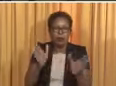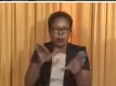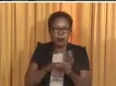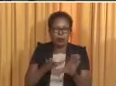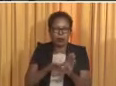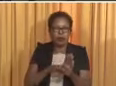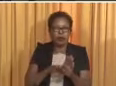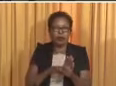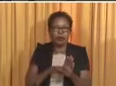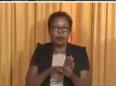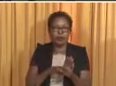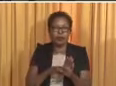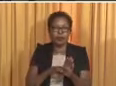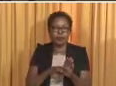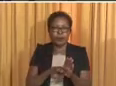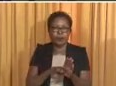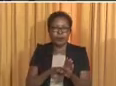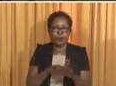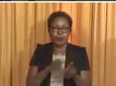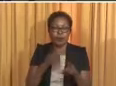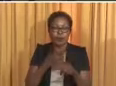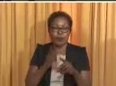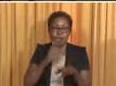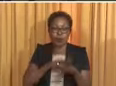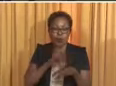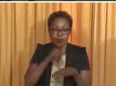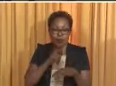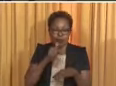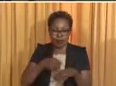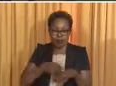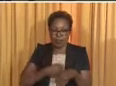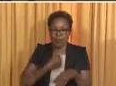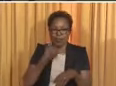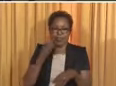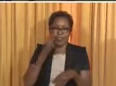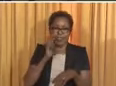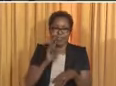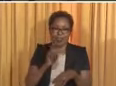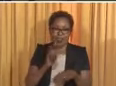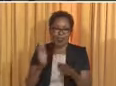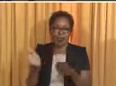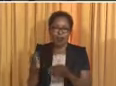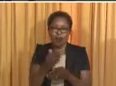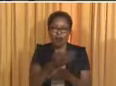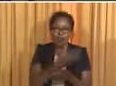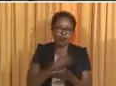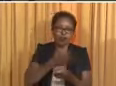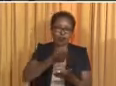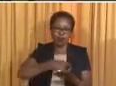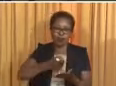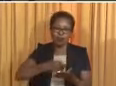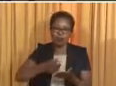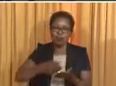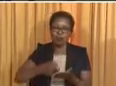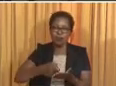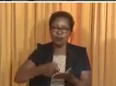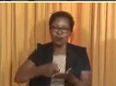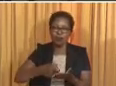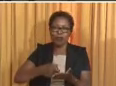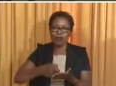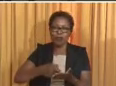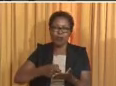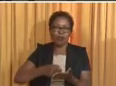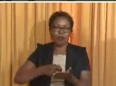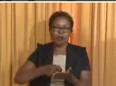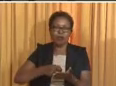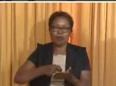signatures. But on this, it is my finding that the collection of signatures is not a constitutional process under Chapter